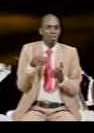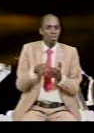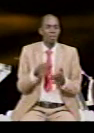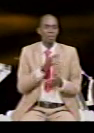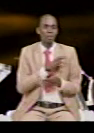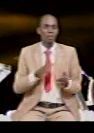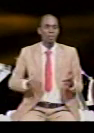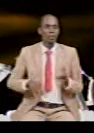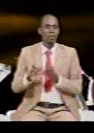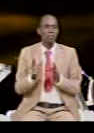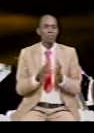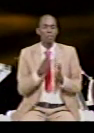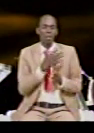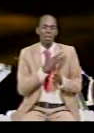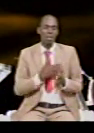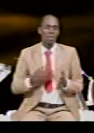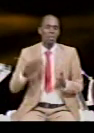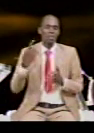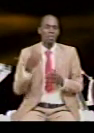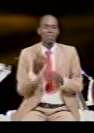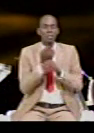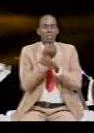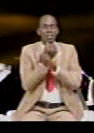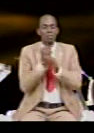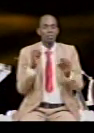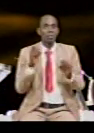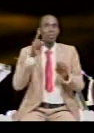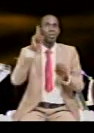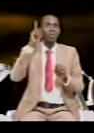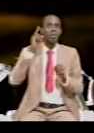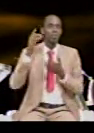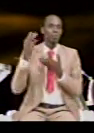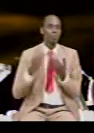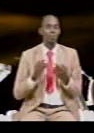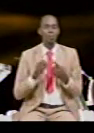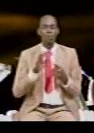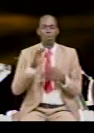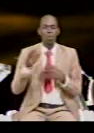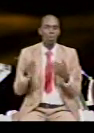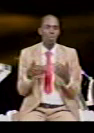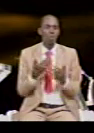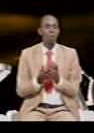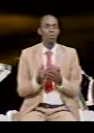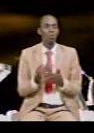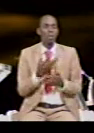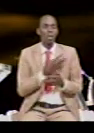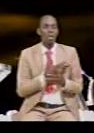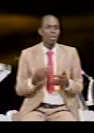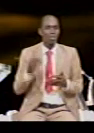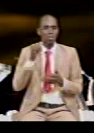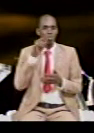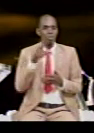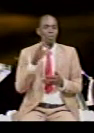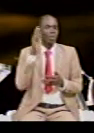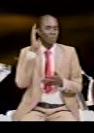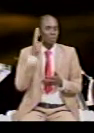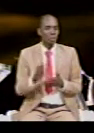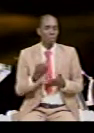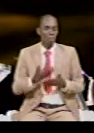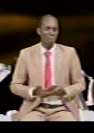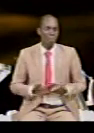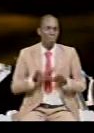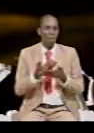the salvation he brought to all mankind. Matthew's Gospel, chapter 1, verse 21. And she shall bring forth a